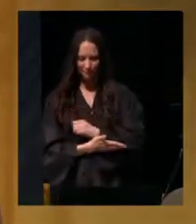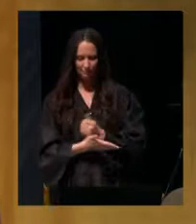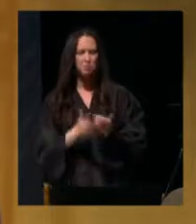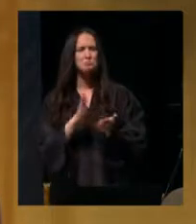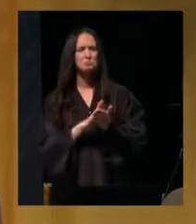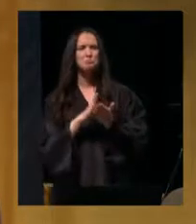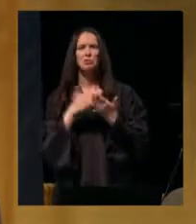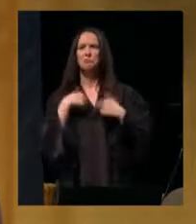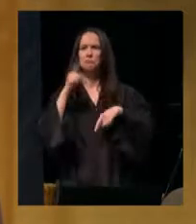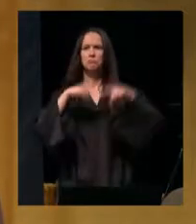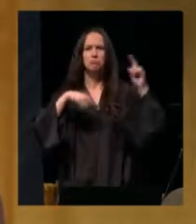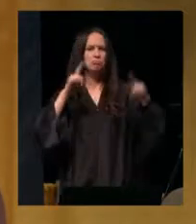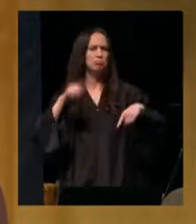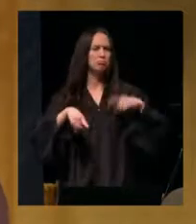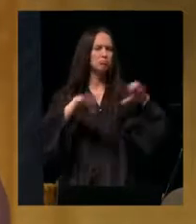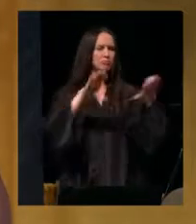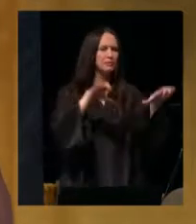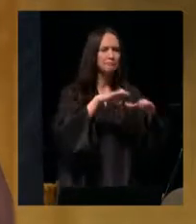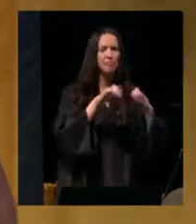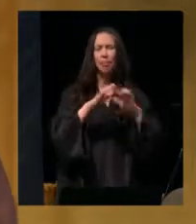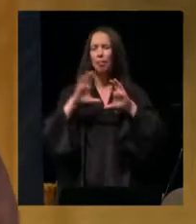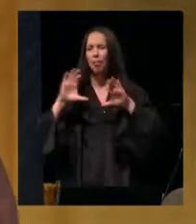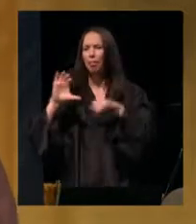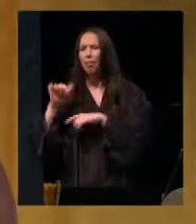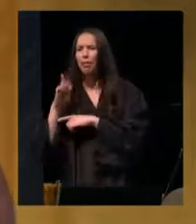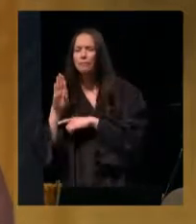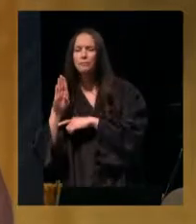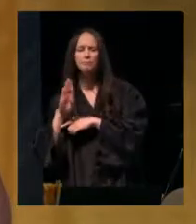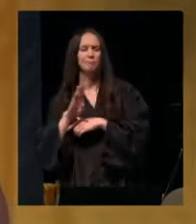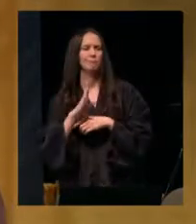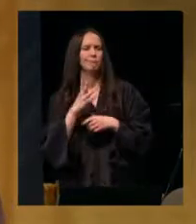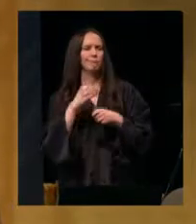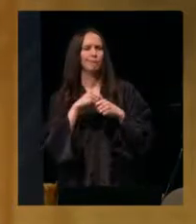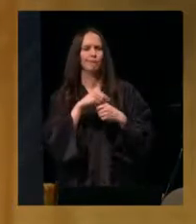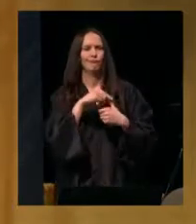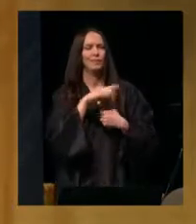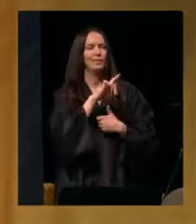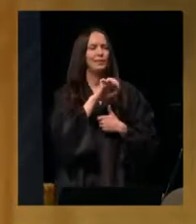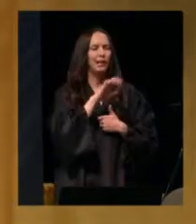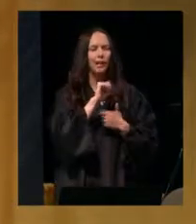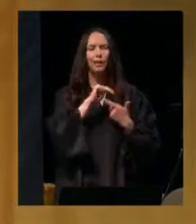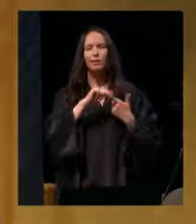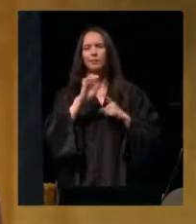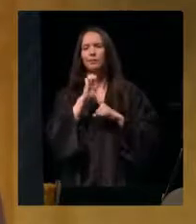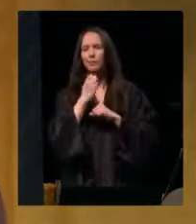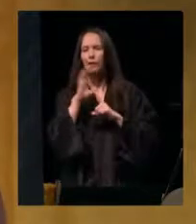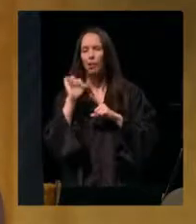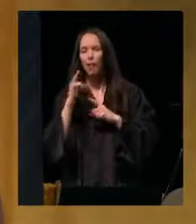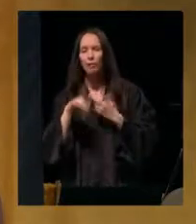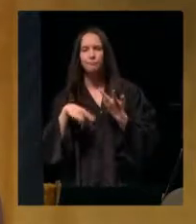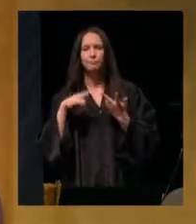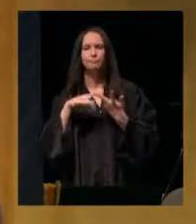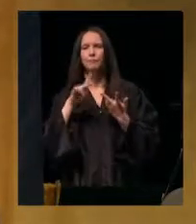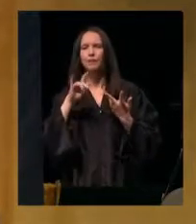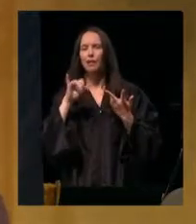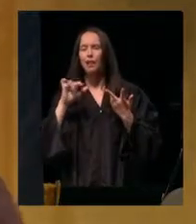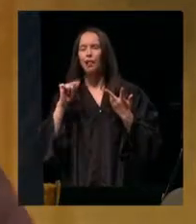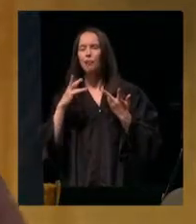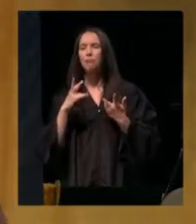and clubs that allows students to get involved with, which include DECA, Environmental Club, Key Club, and even Ultimate